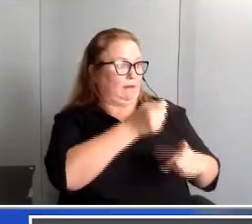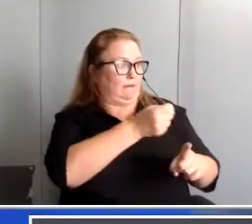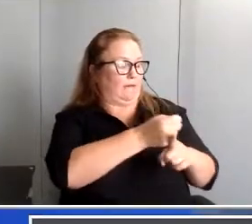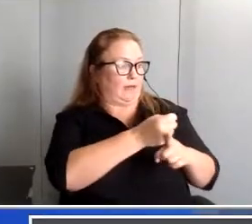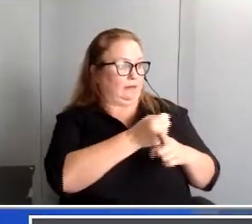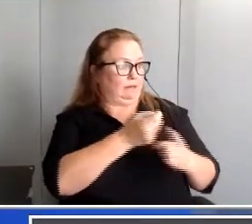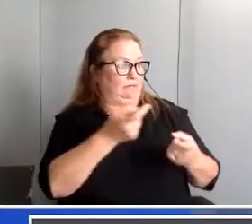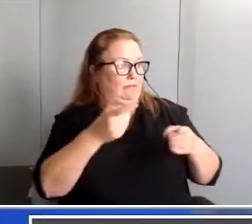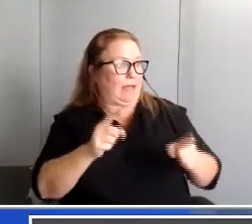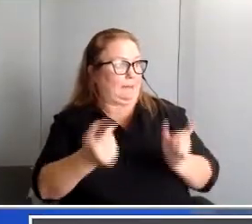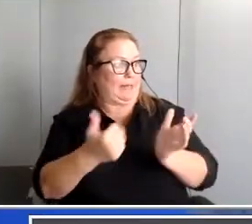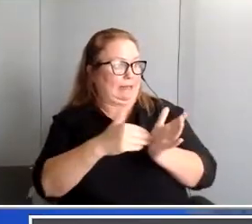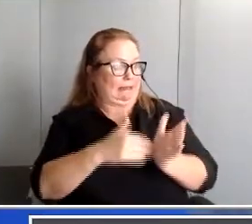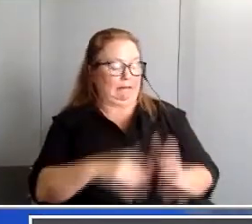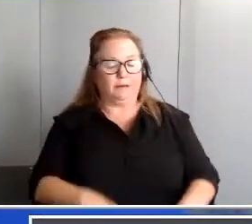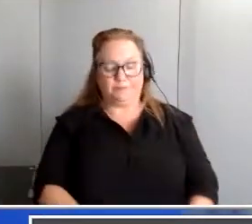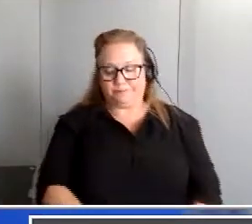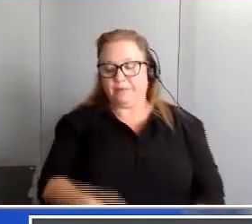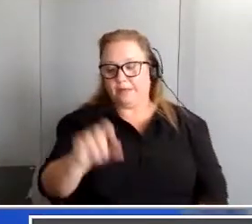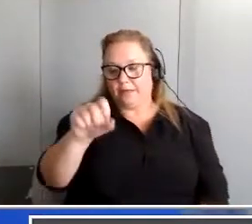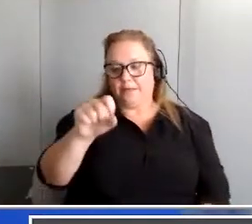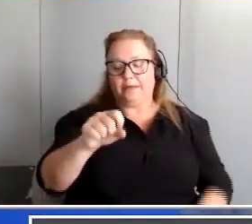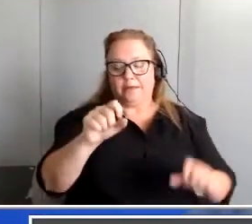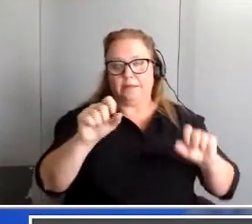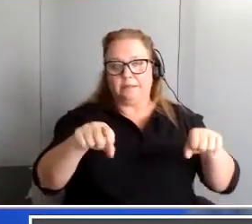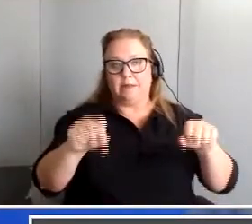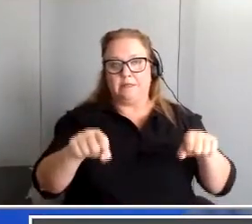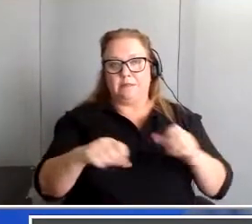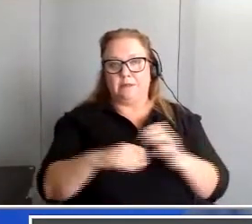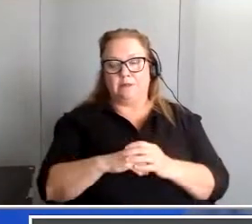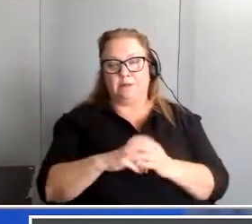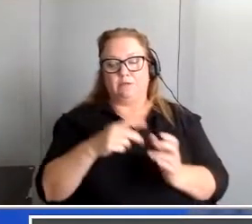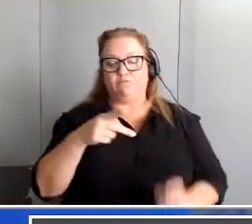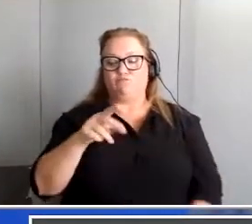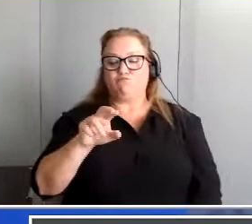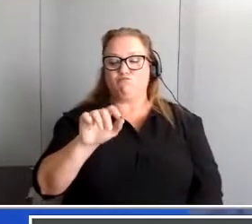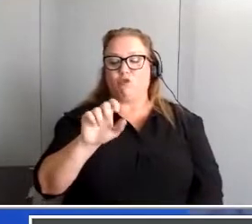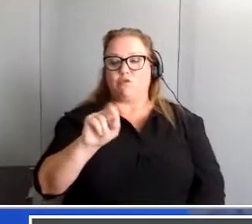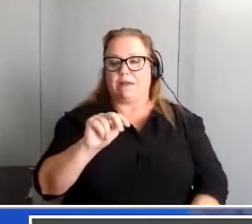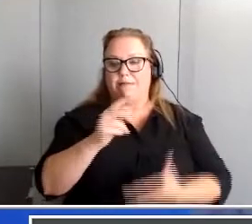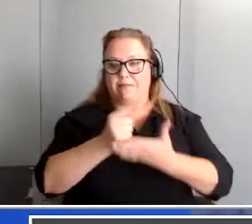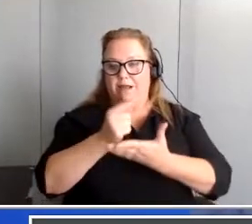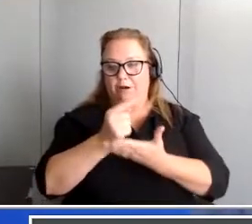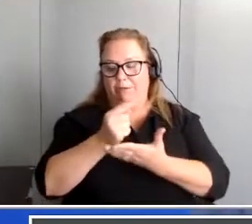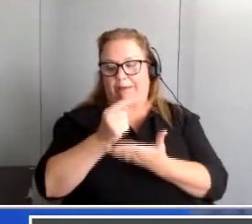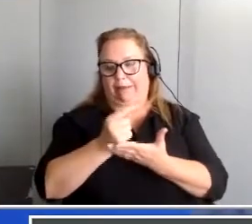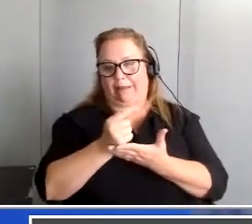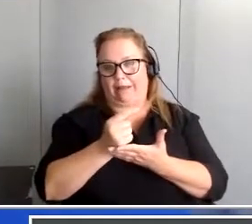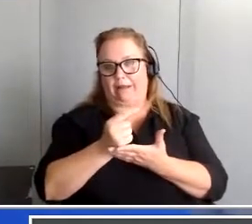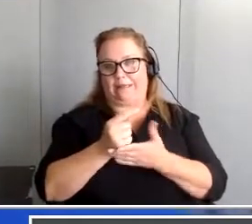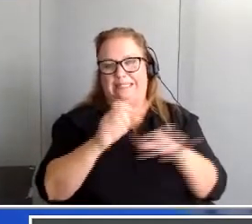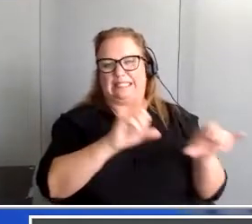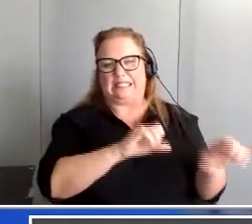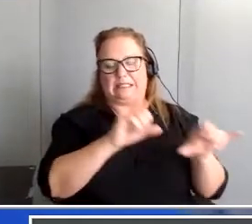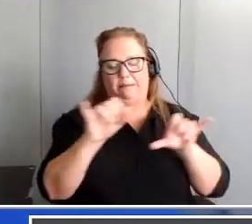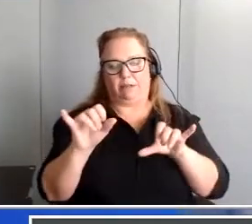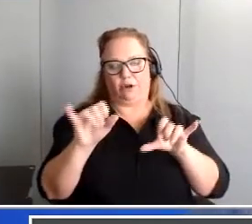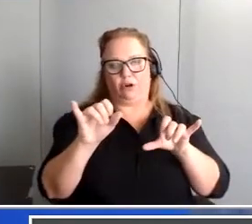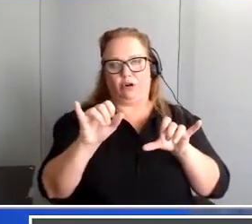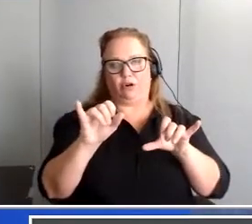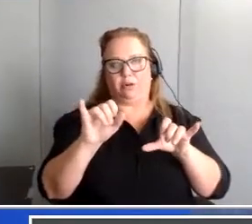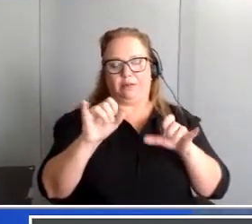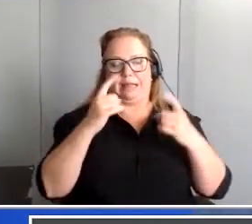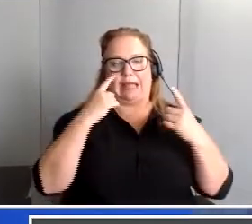so it's possible. So proton therapy is similar in terms of efficacy, that